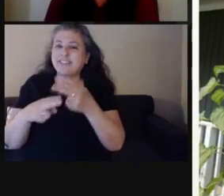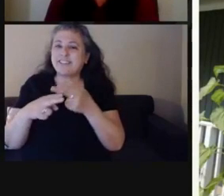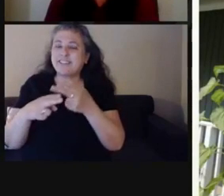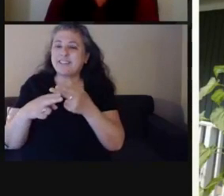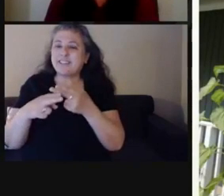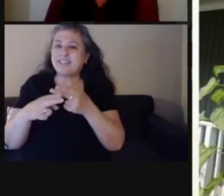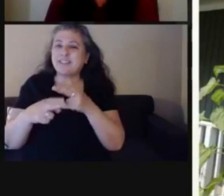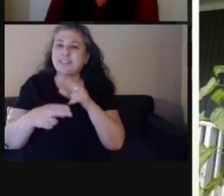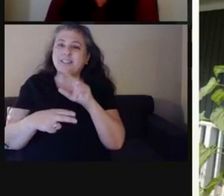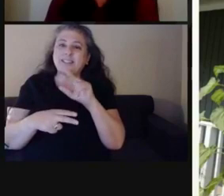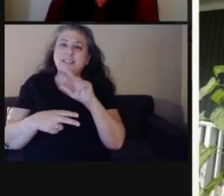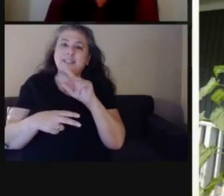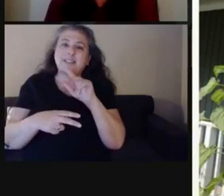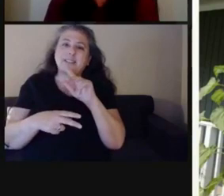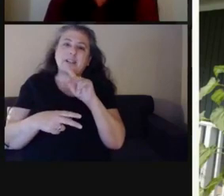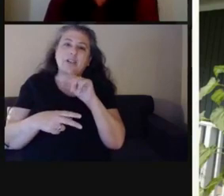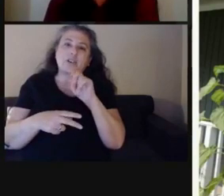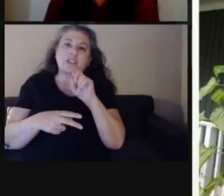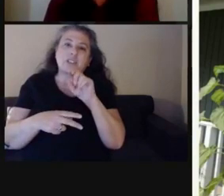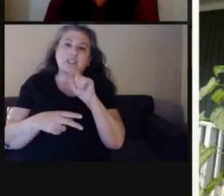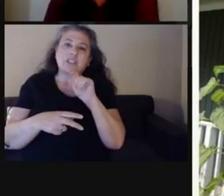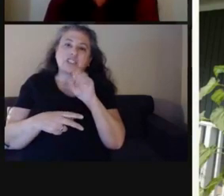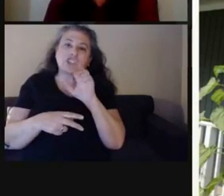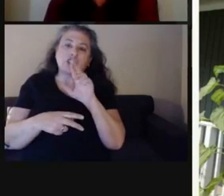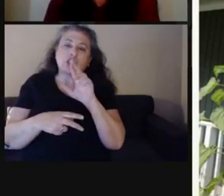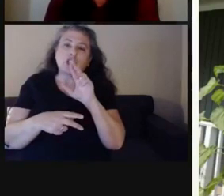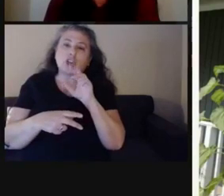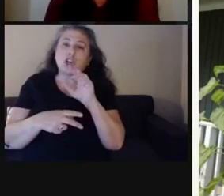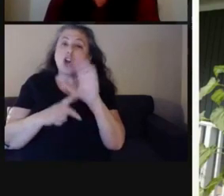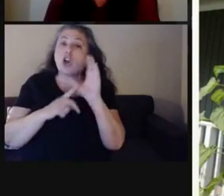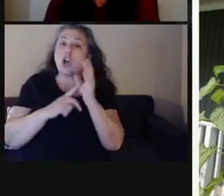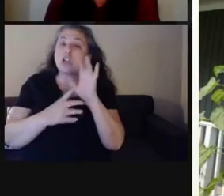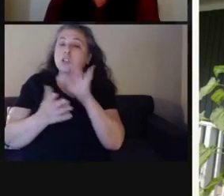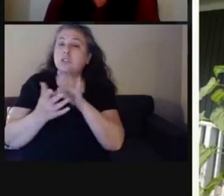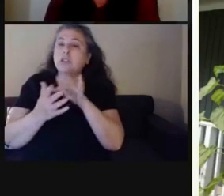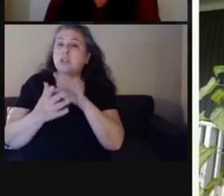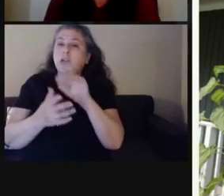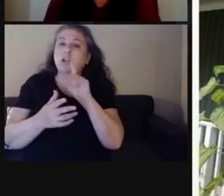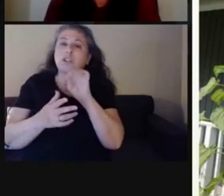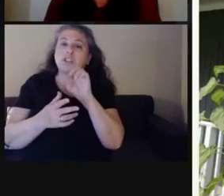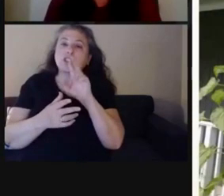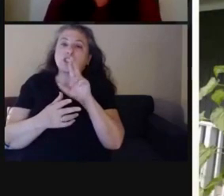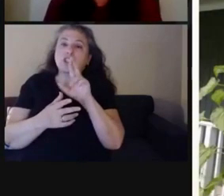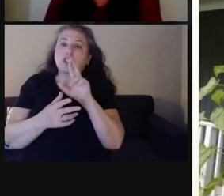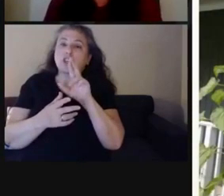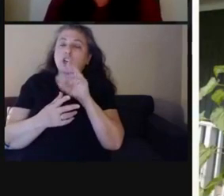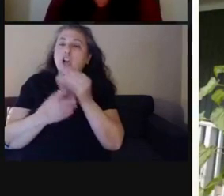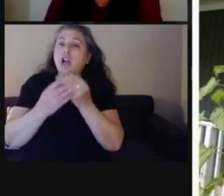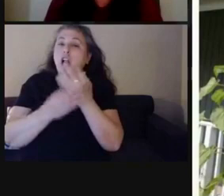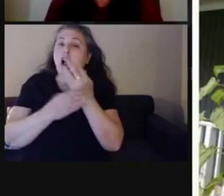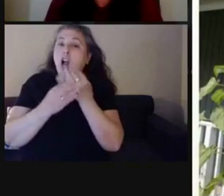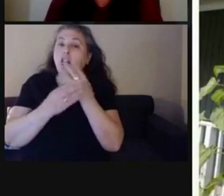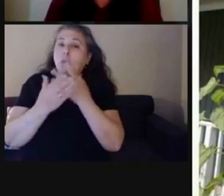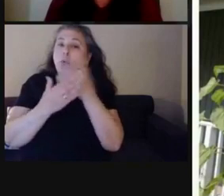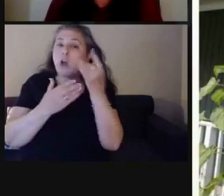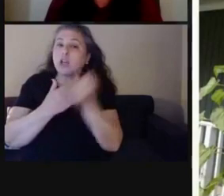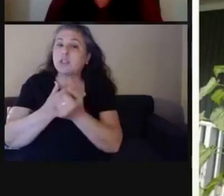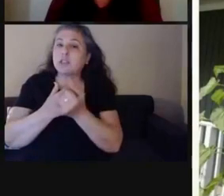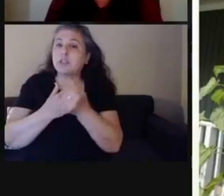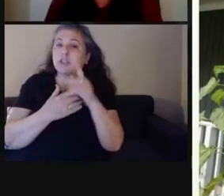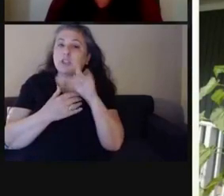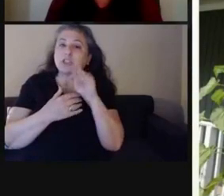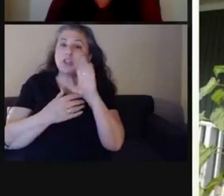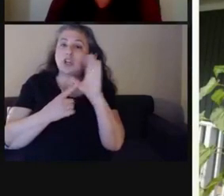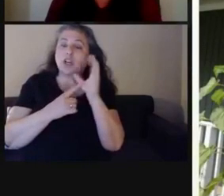It's called Trickster Cultural Center, and we have what's called the Trickster Garden Project. So Trickster Cultural Center